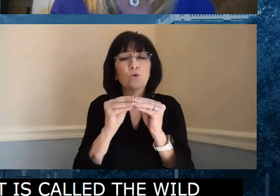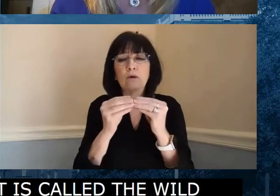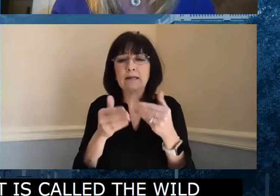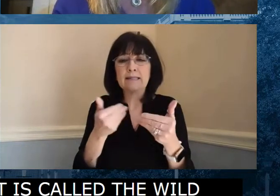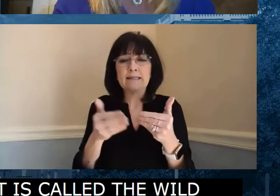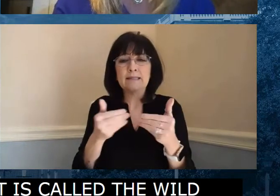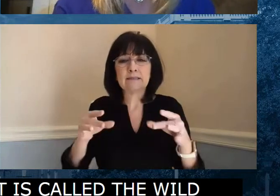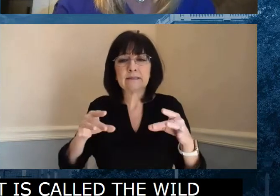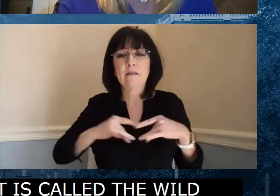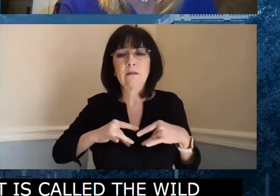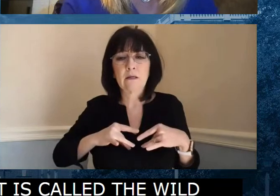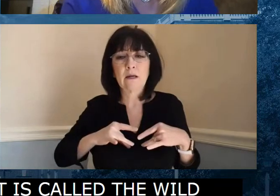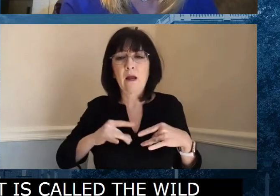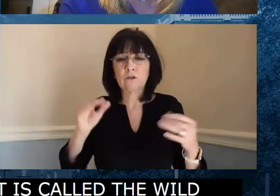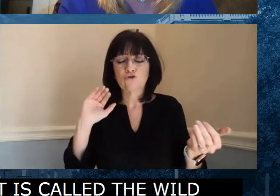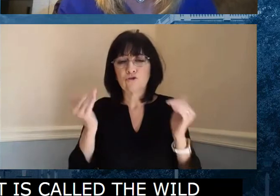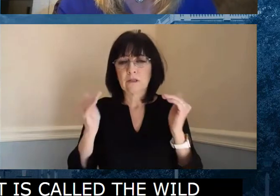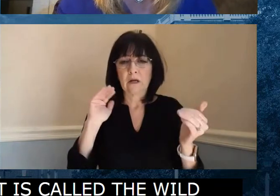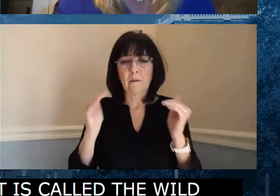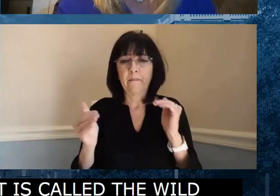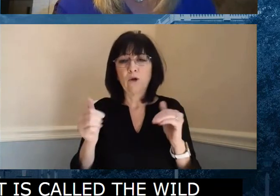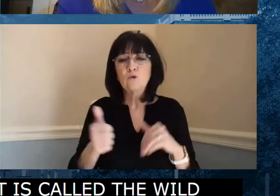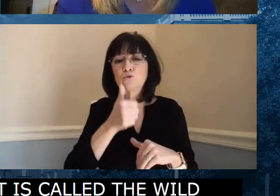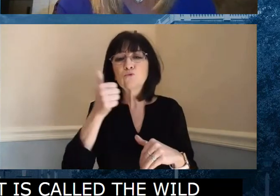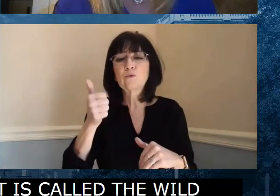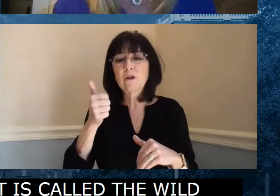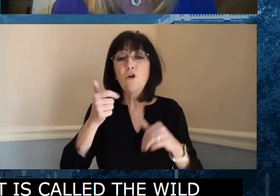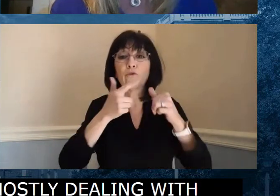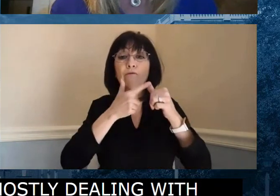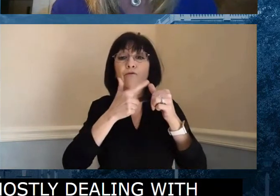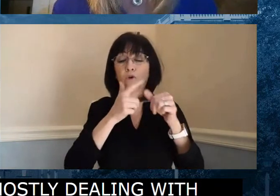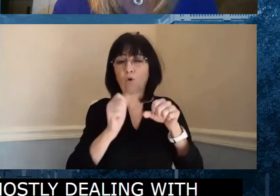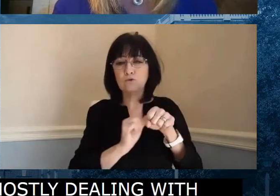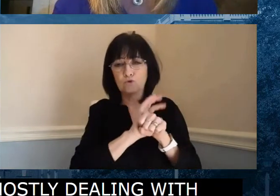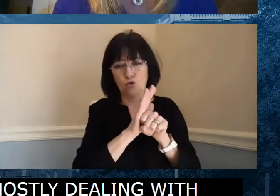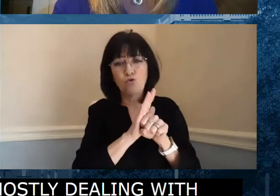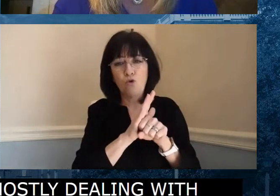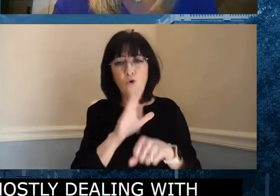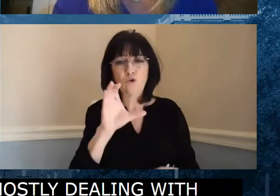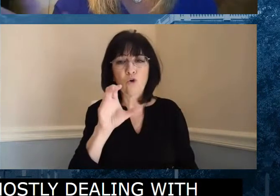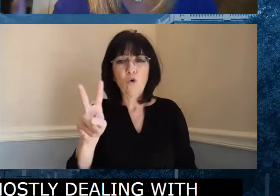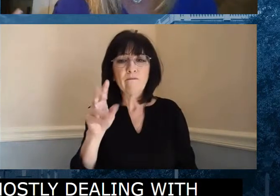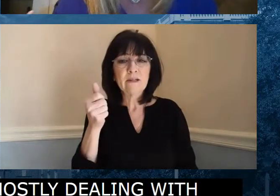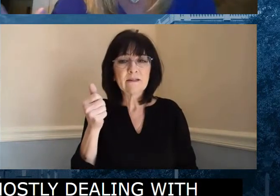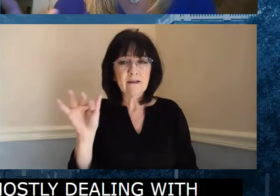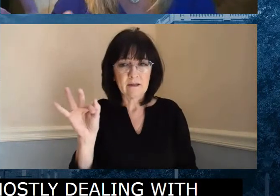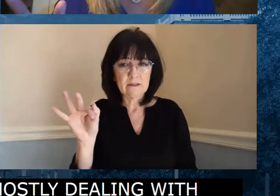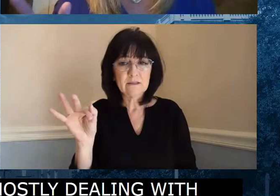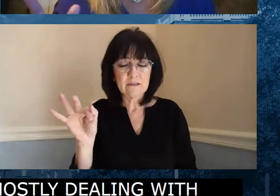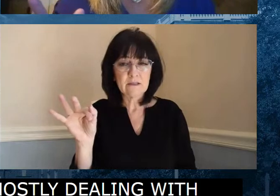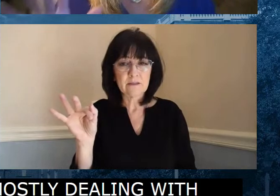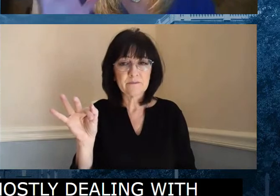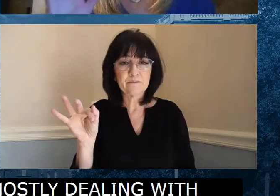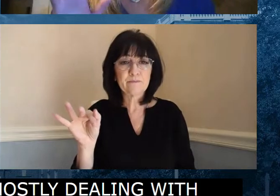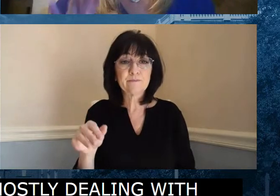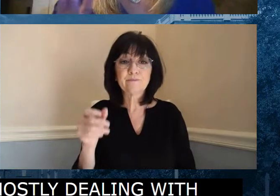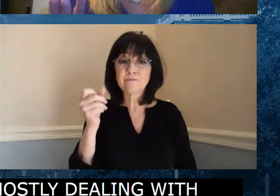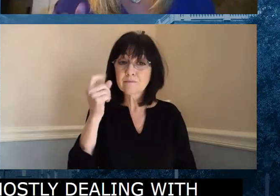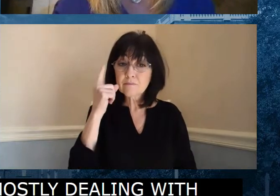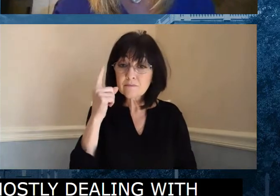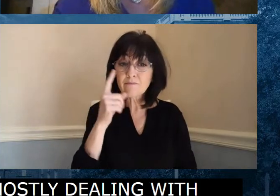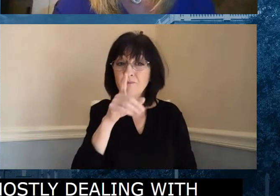with over the last year. I do want to point out, as I did last week, that these numbers that we present here are just